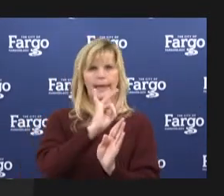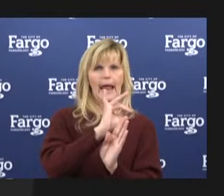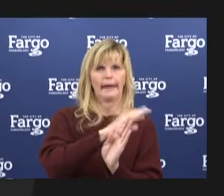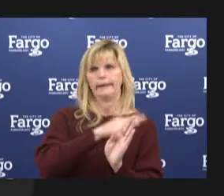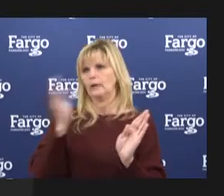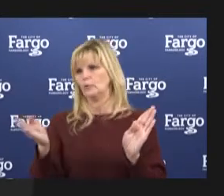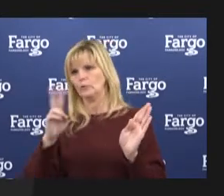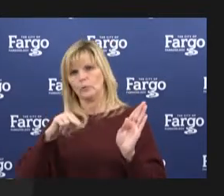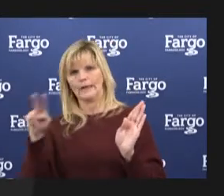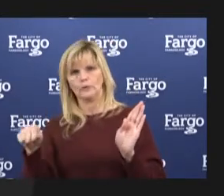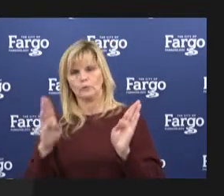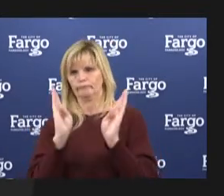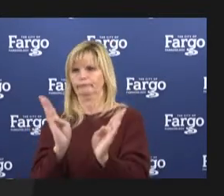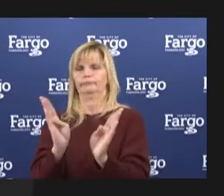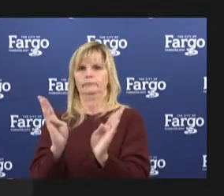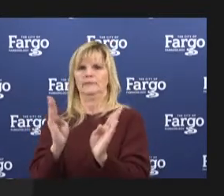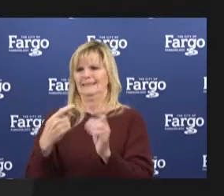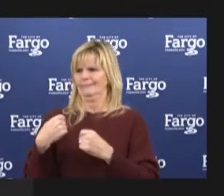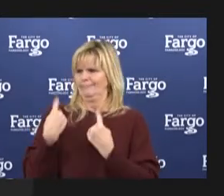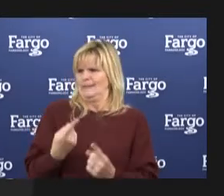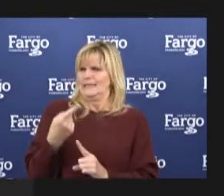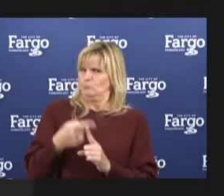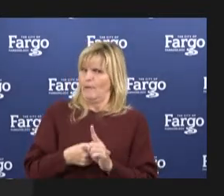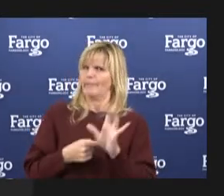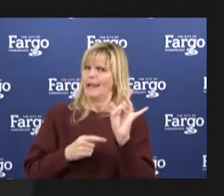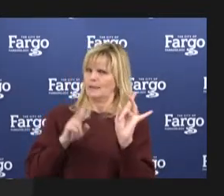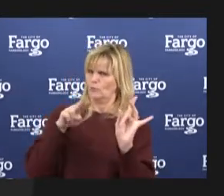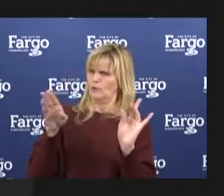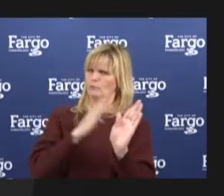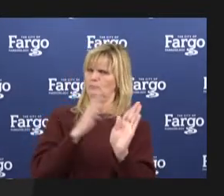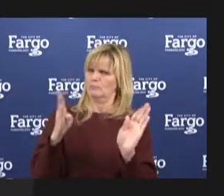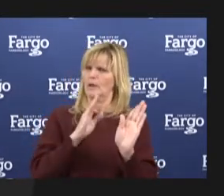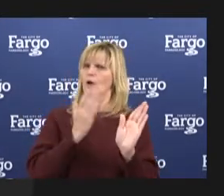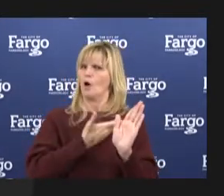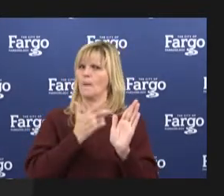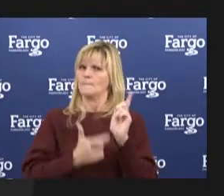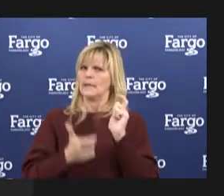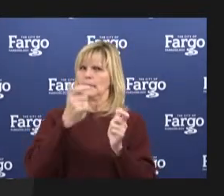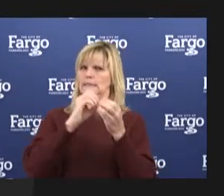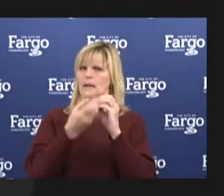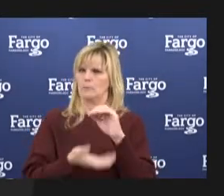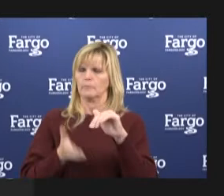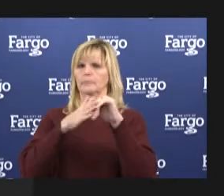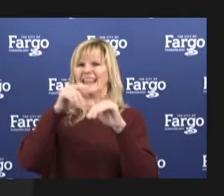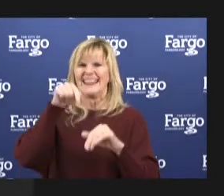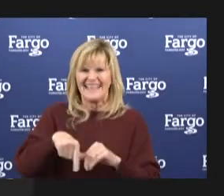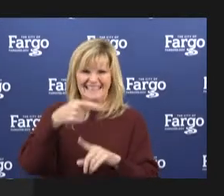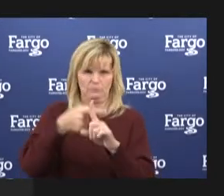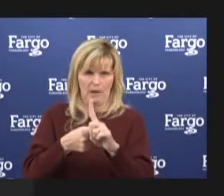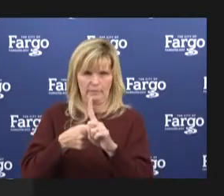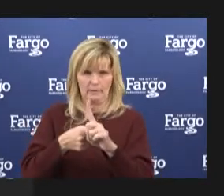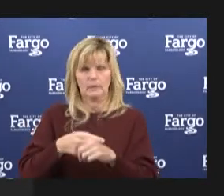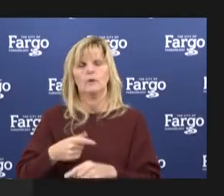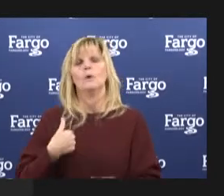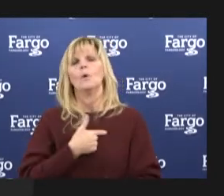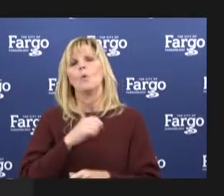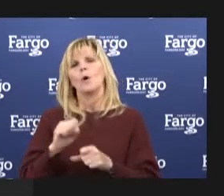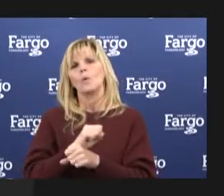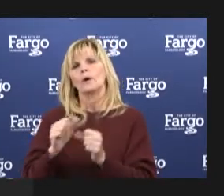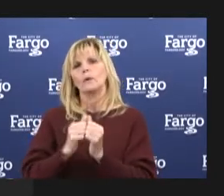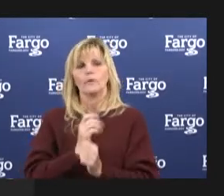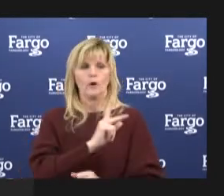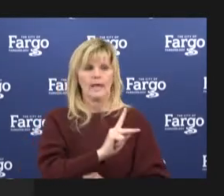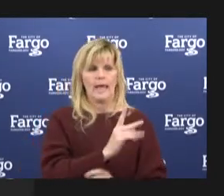to 22 this past month. So that's been the highest increase in age groups. We're working with our